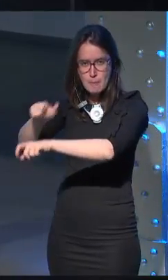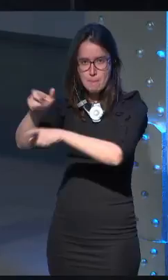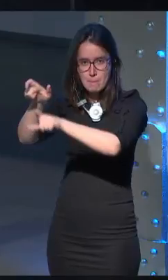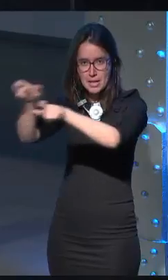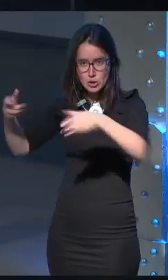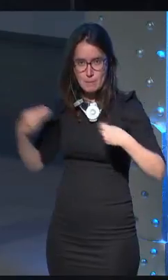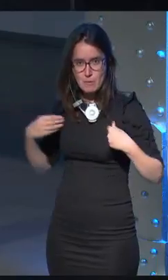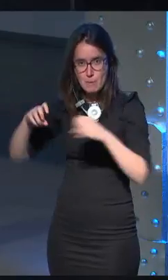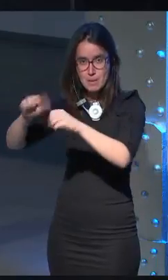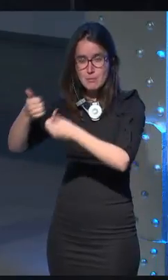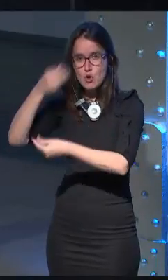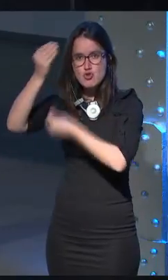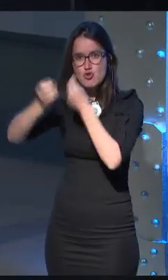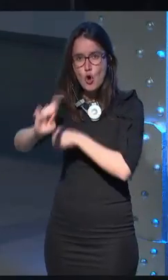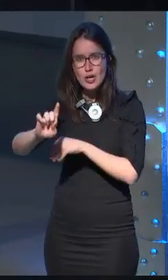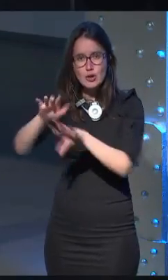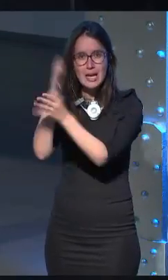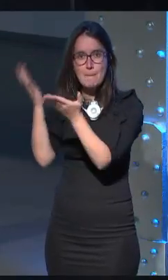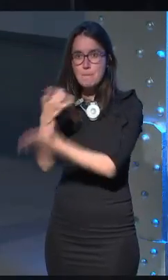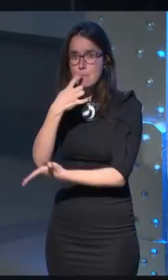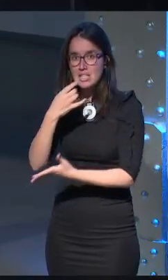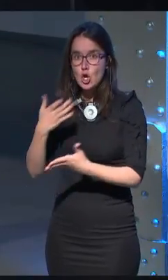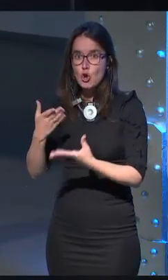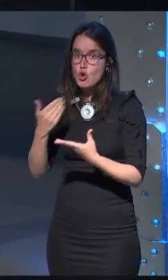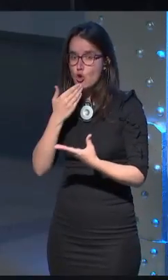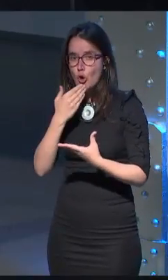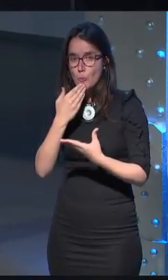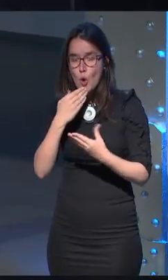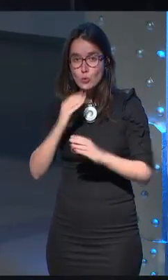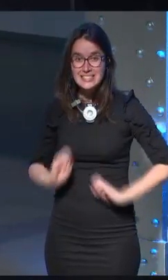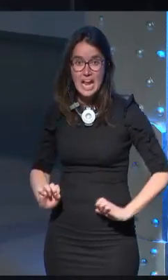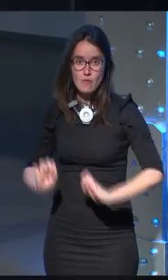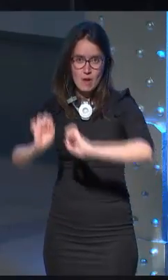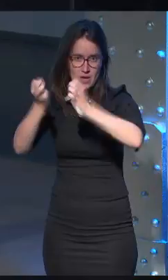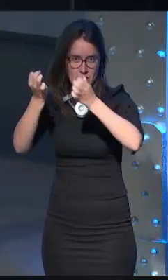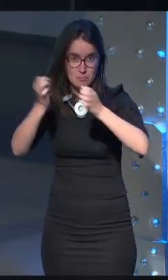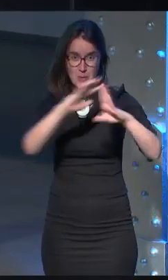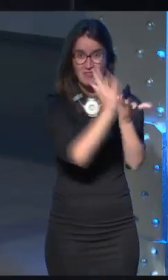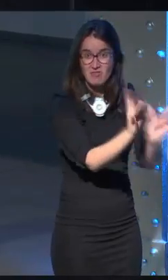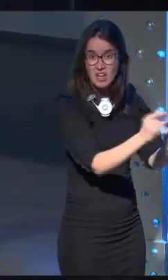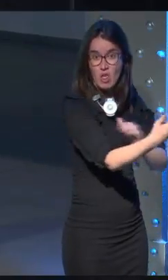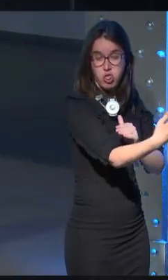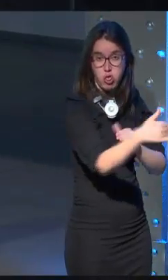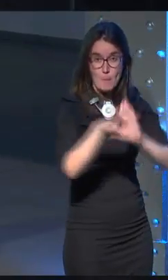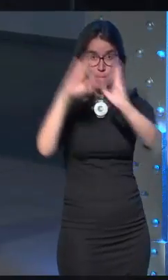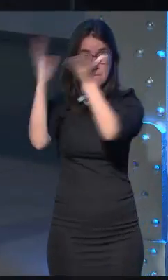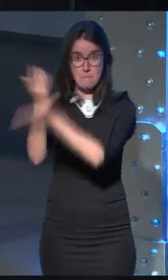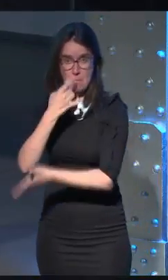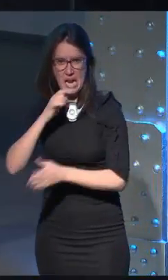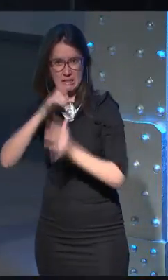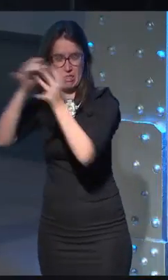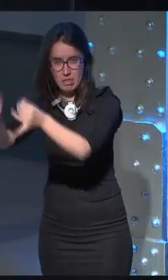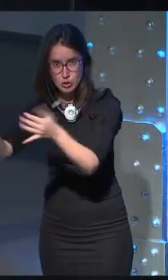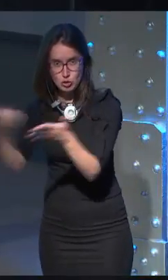a lifeboat for Earth. We will always be able to live here a lot easier than we'll be able to live anywhere else. And